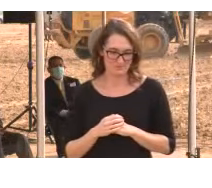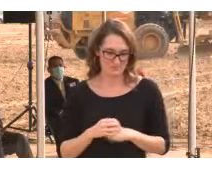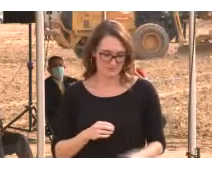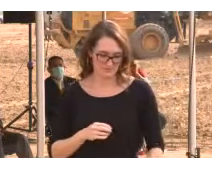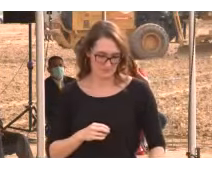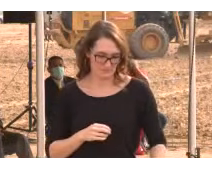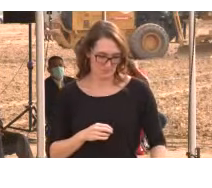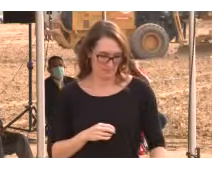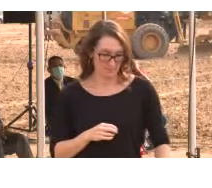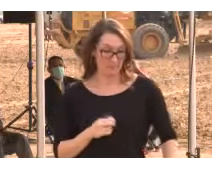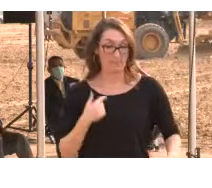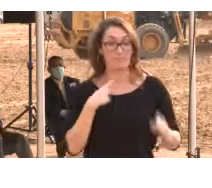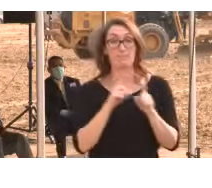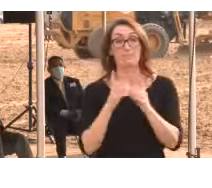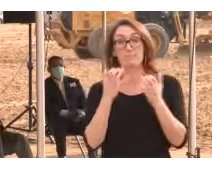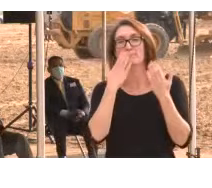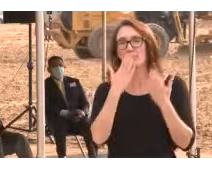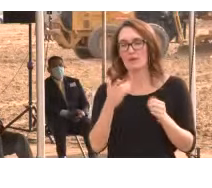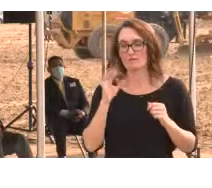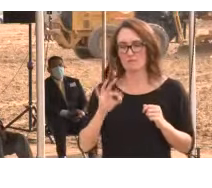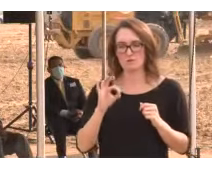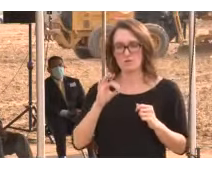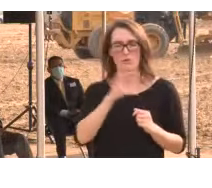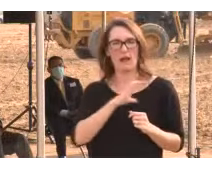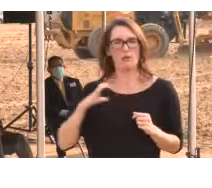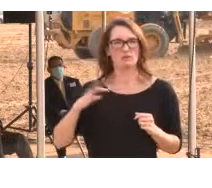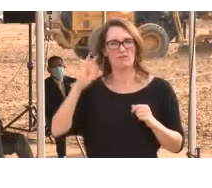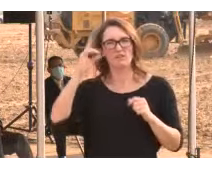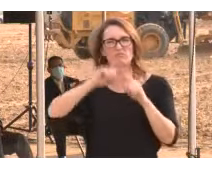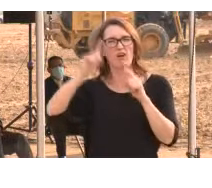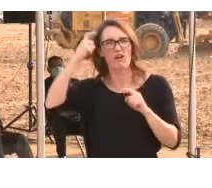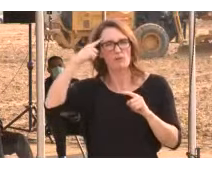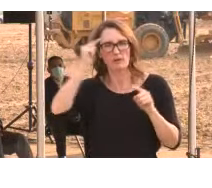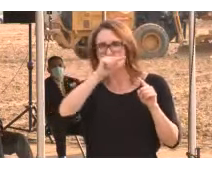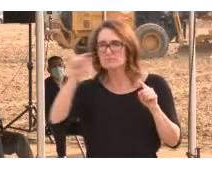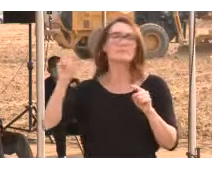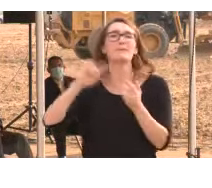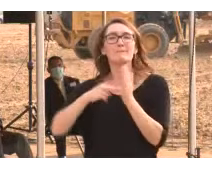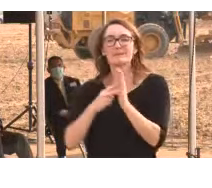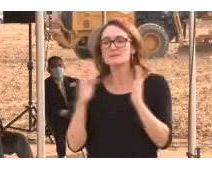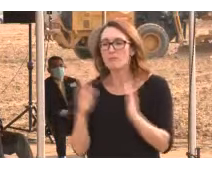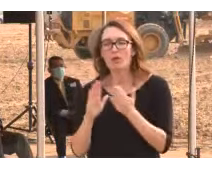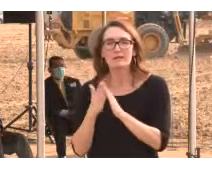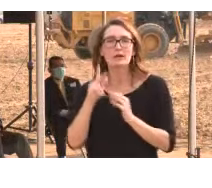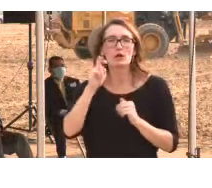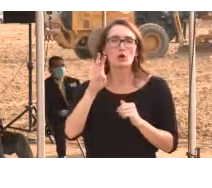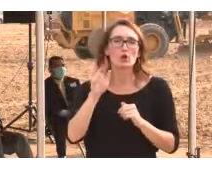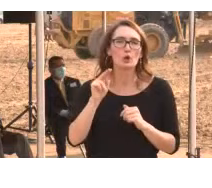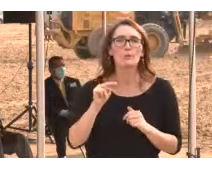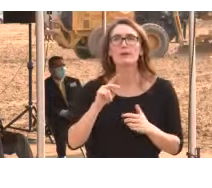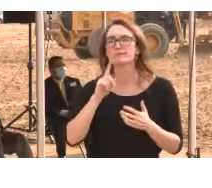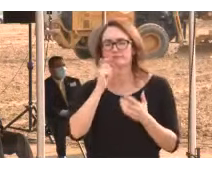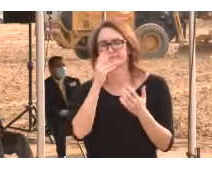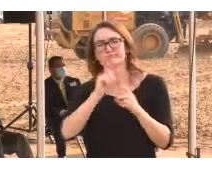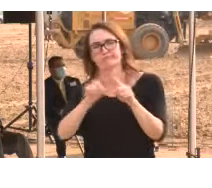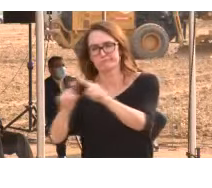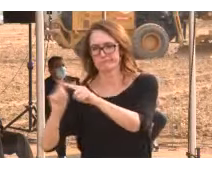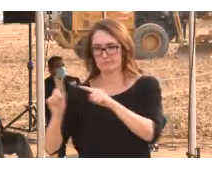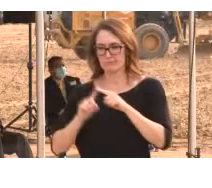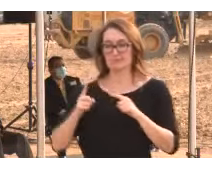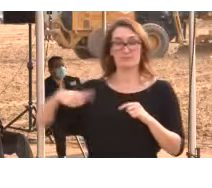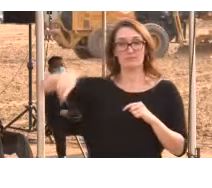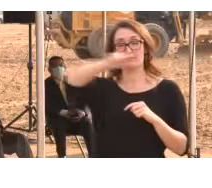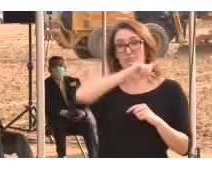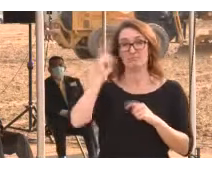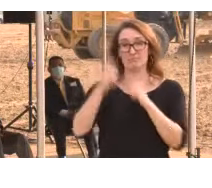Also need to thank the Fresno Council of Governments, which includes so many of the smaller cities in our region, Kerman, so many others, for